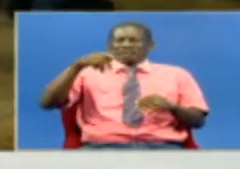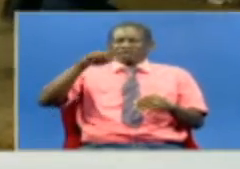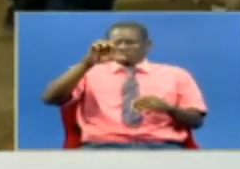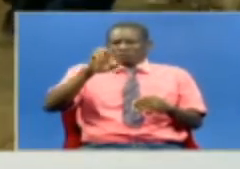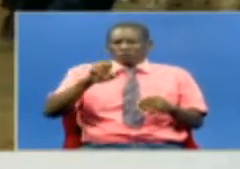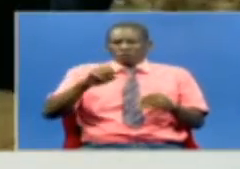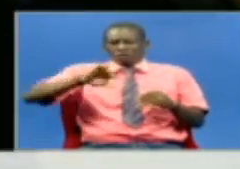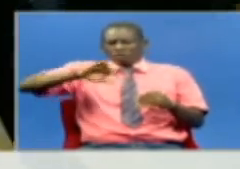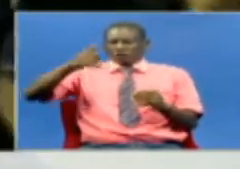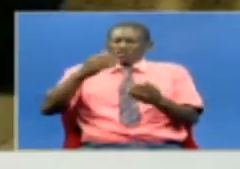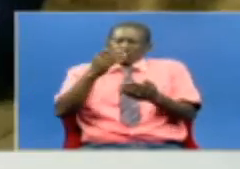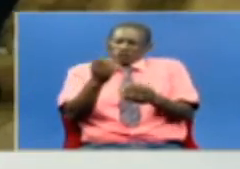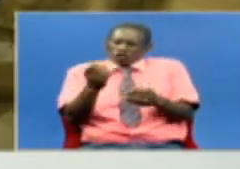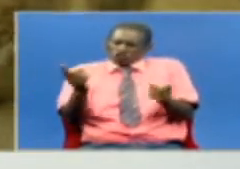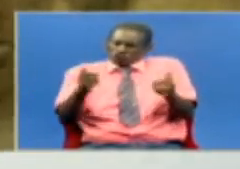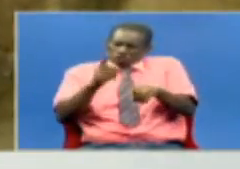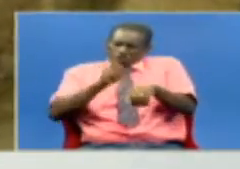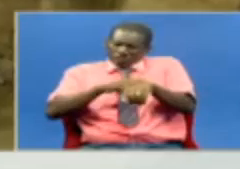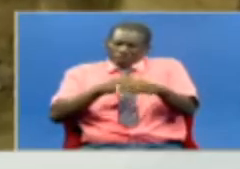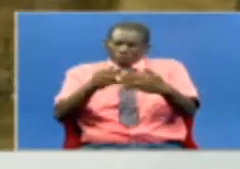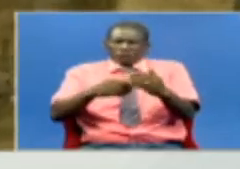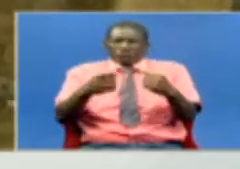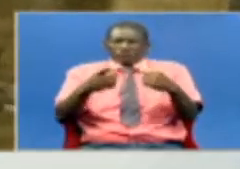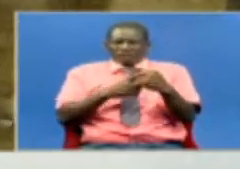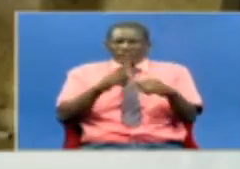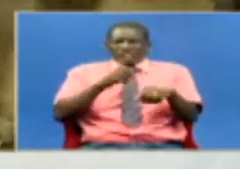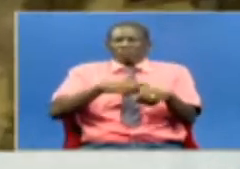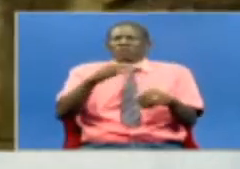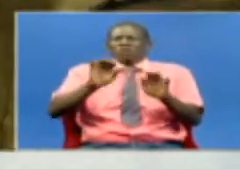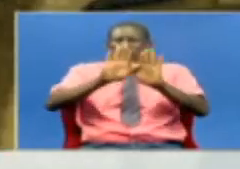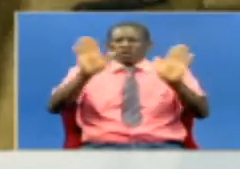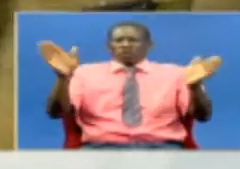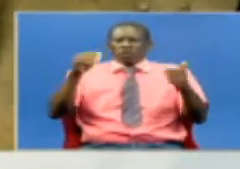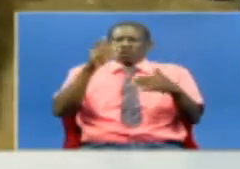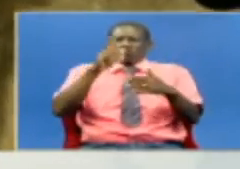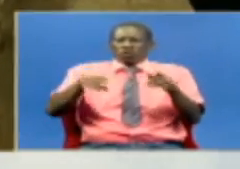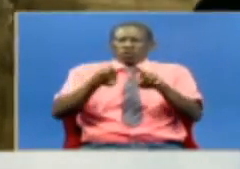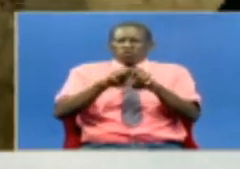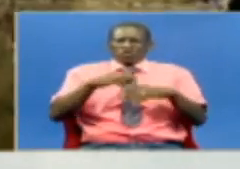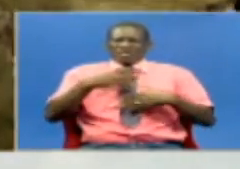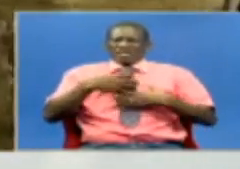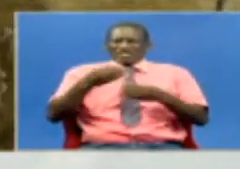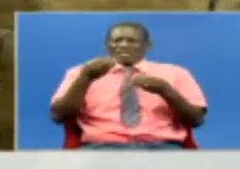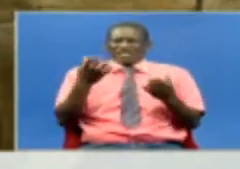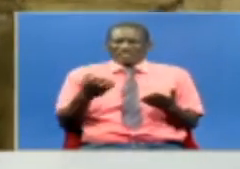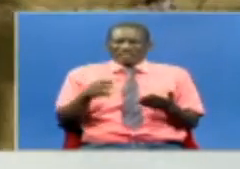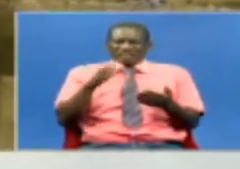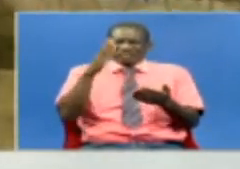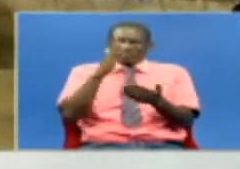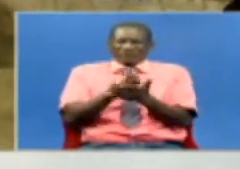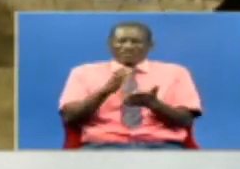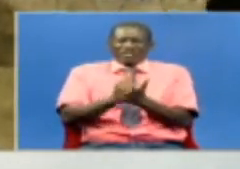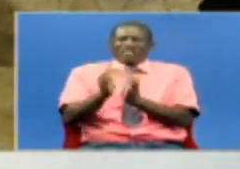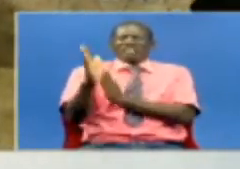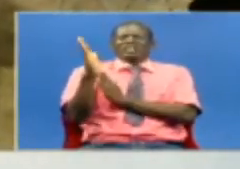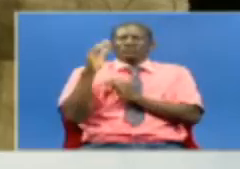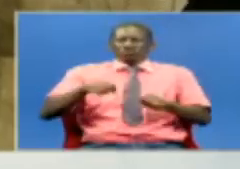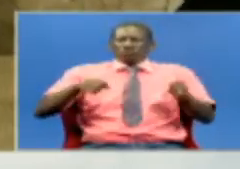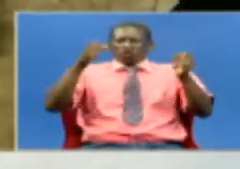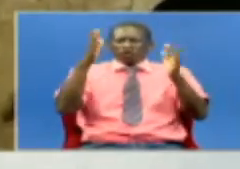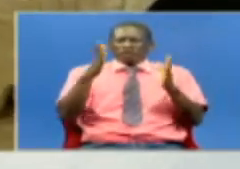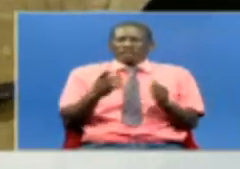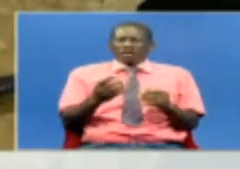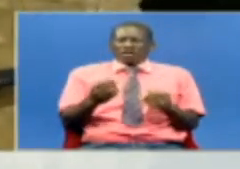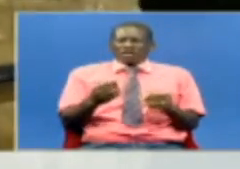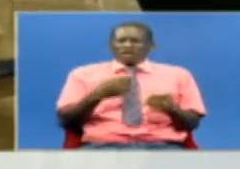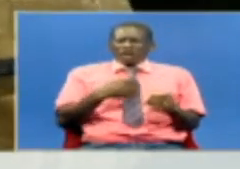some minutes to 6 p.m. when we visited the wall. And what was also interesting is the fact that security officers would make